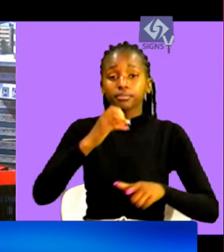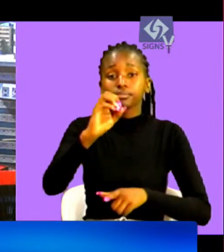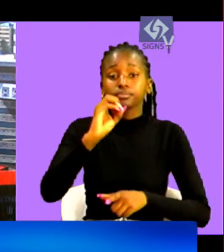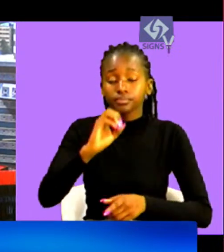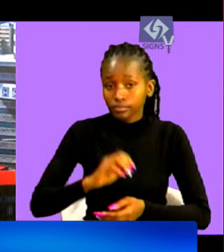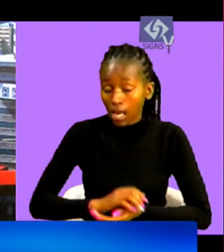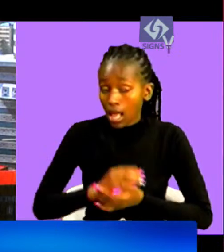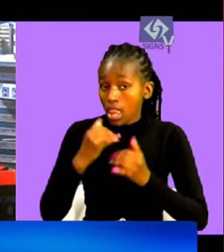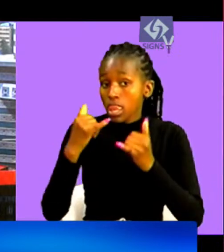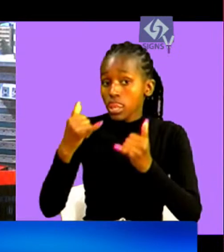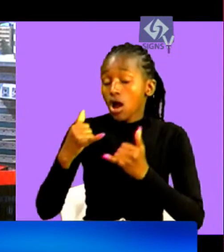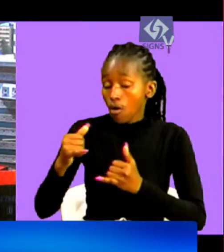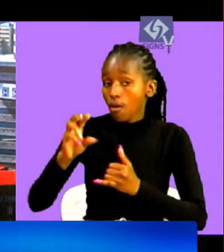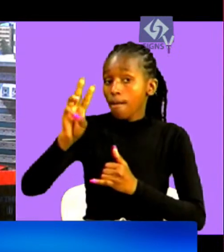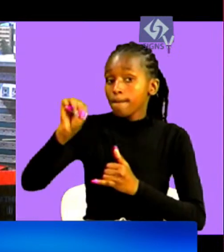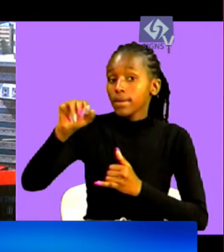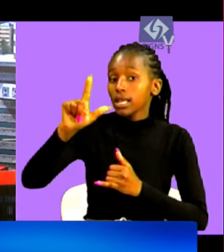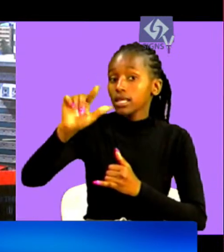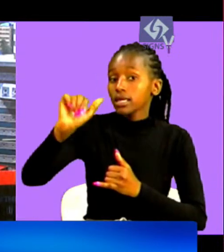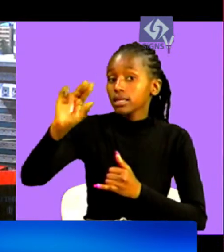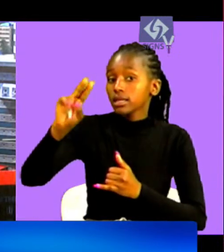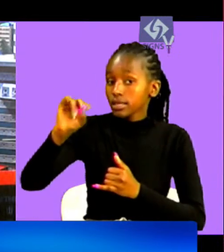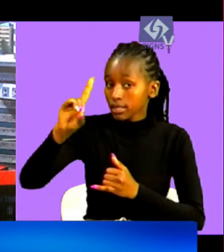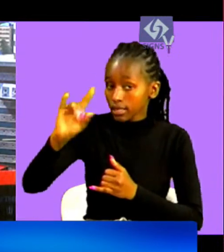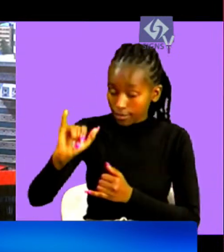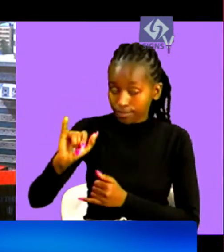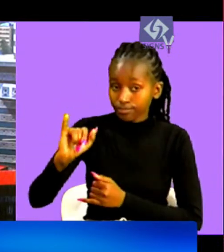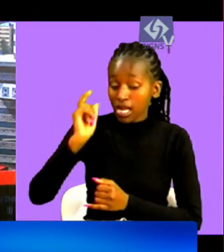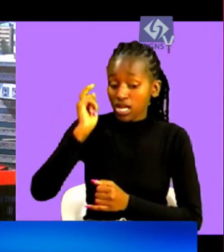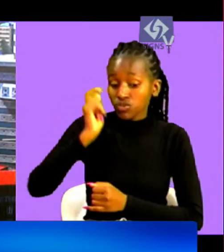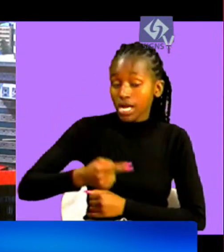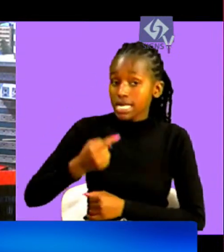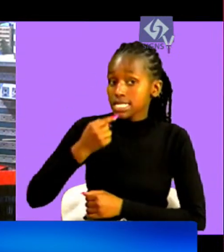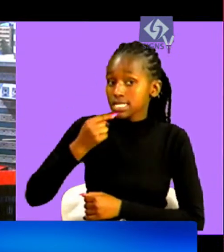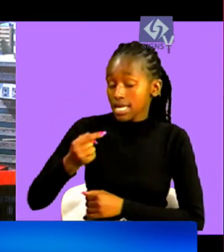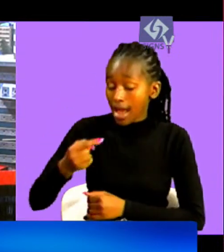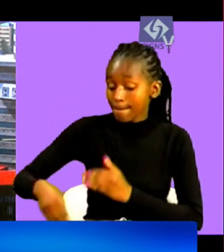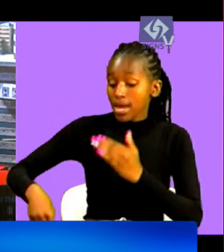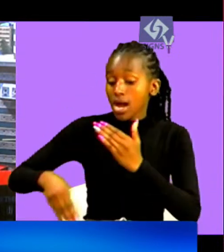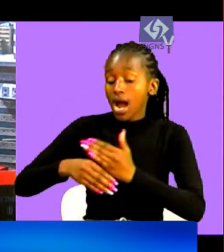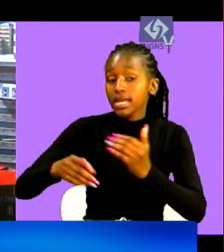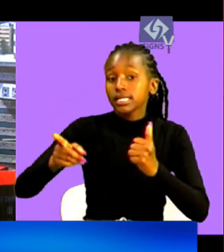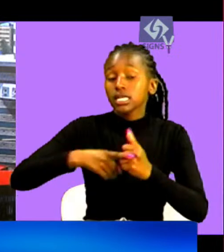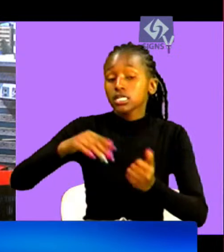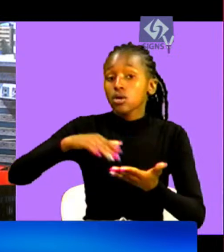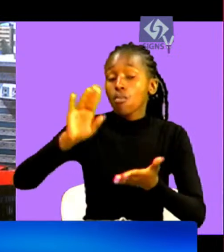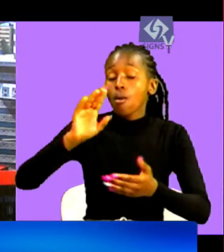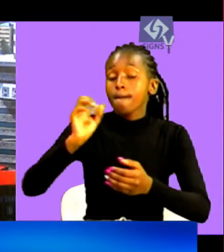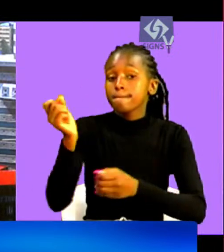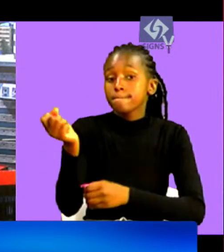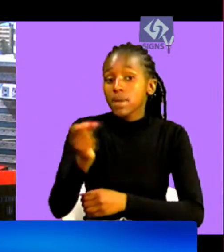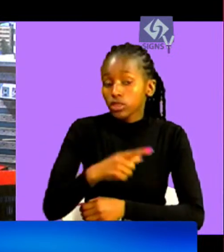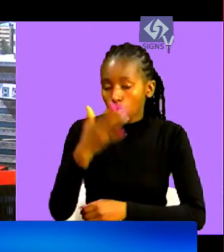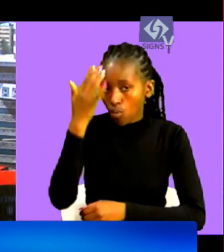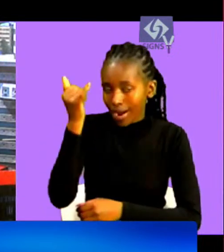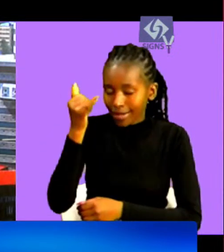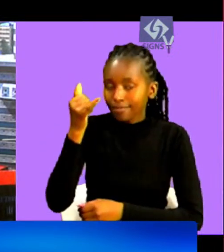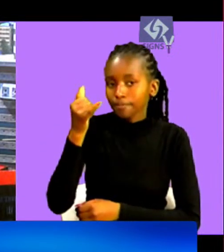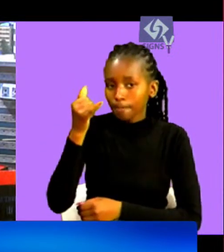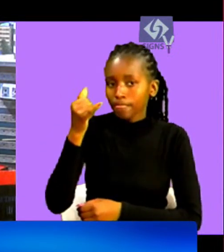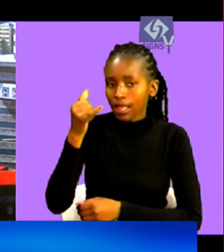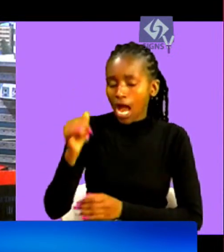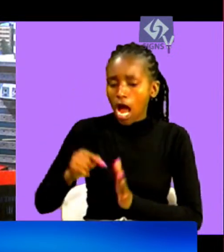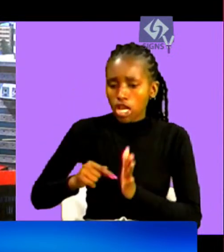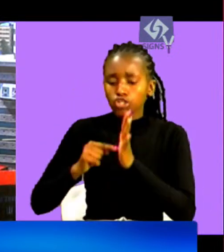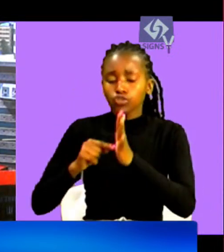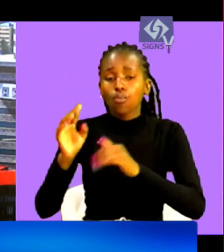Resident Magistrate Olga Onalo handed him another 6 months jail term for exhibiting the films to